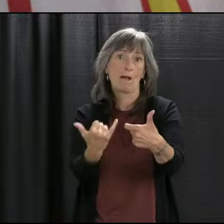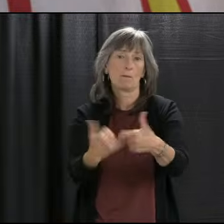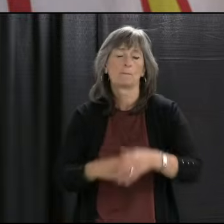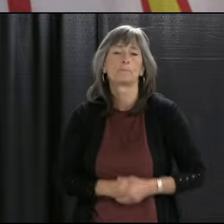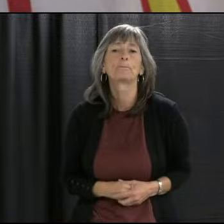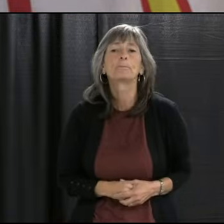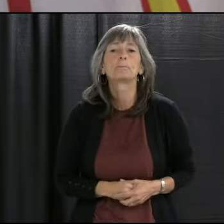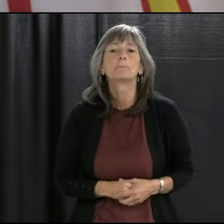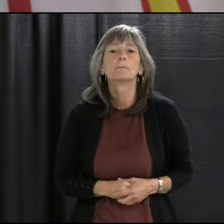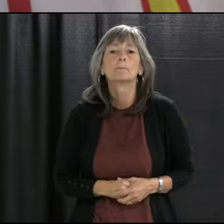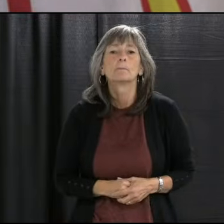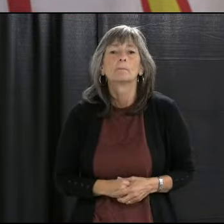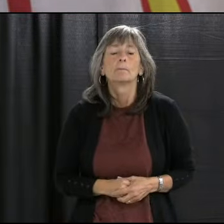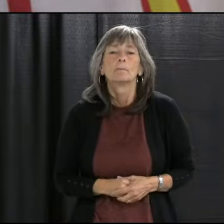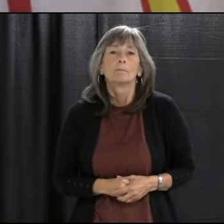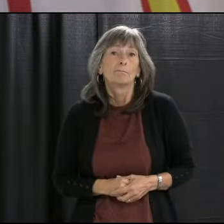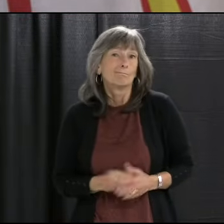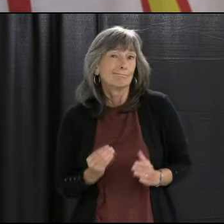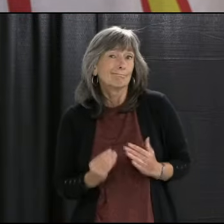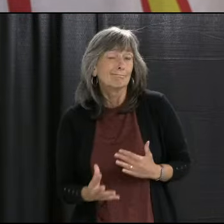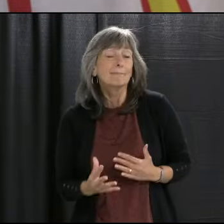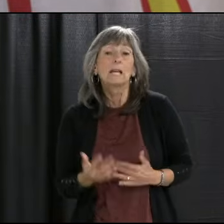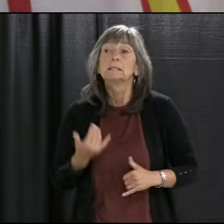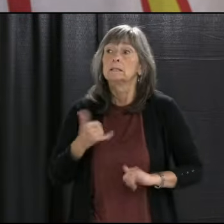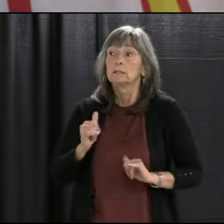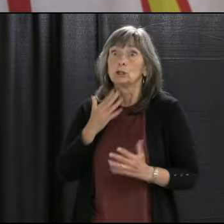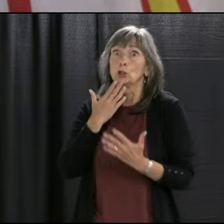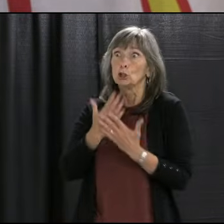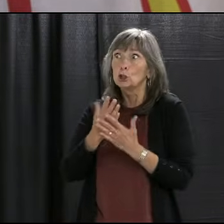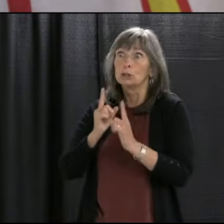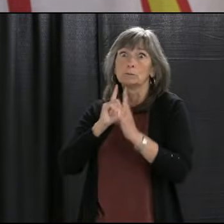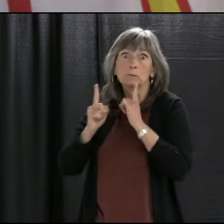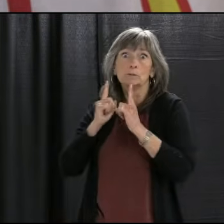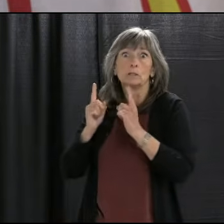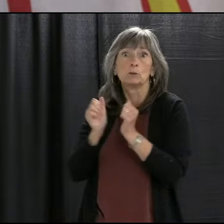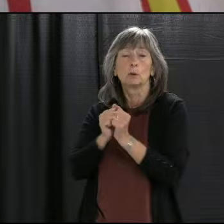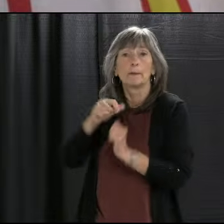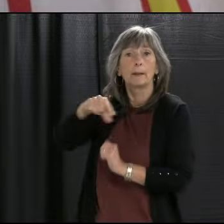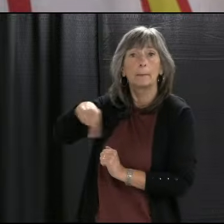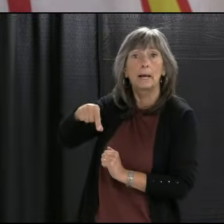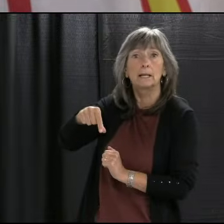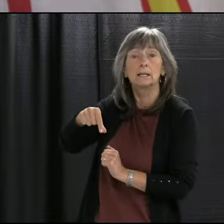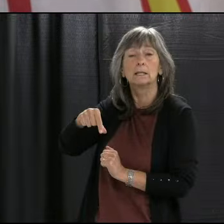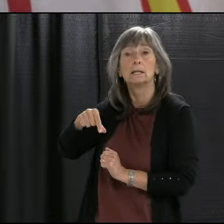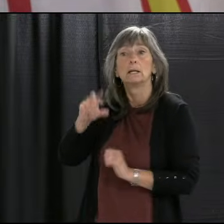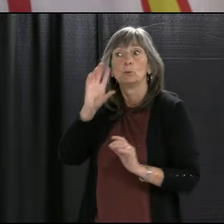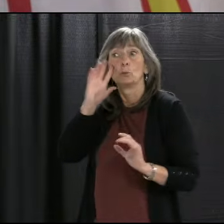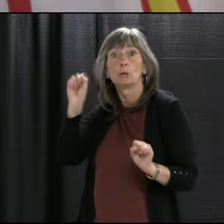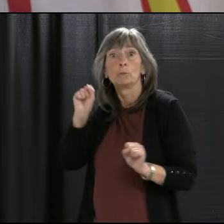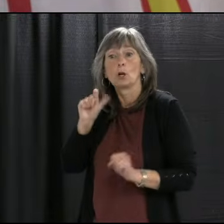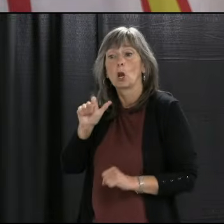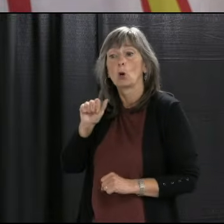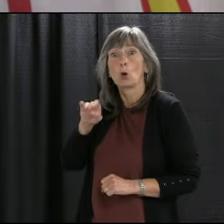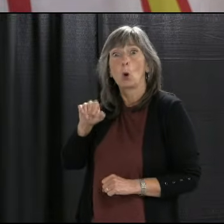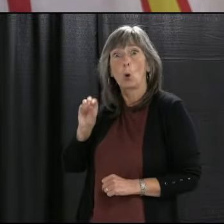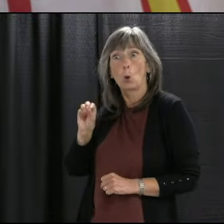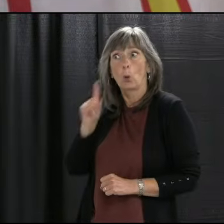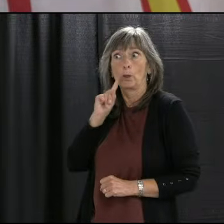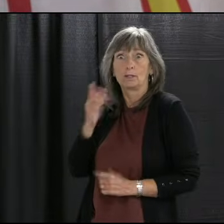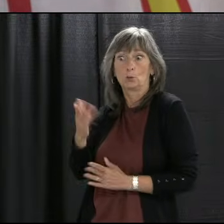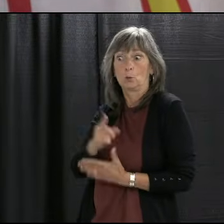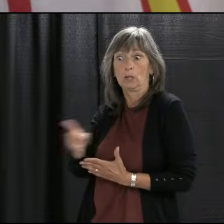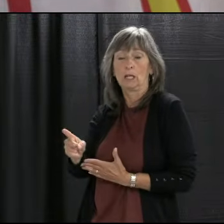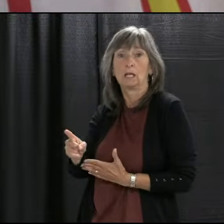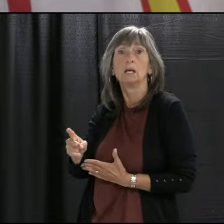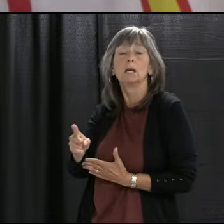One last thing to note, we have had successful conversations with Quebec. I had conversations with Premier Legault earlier this week directly.